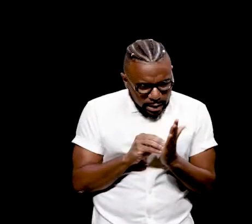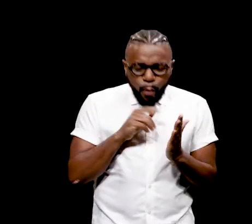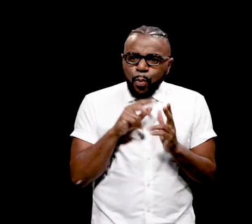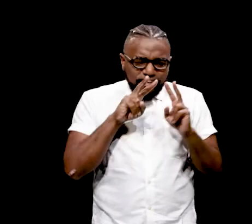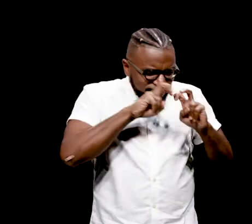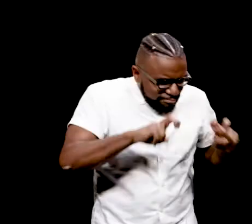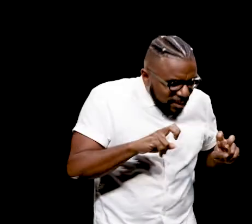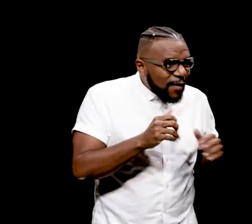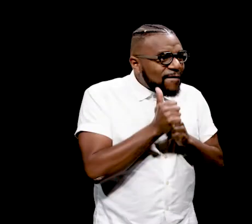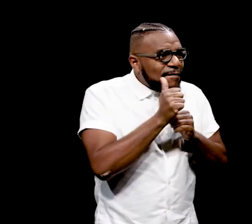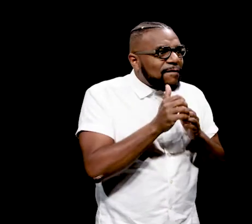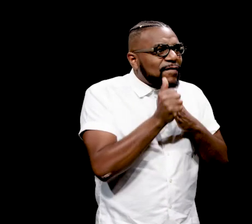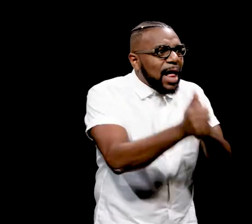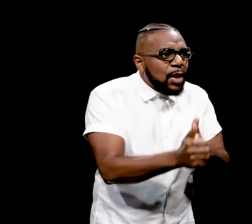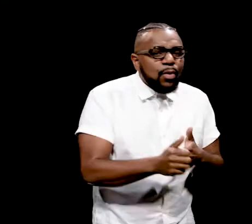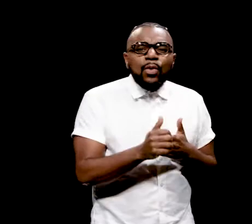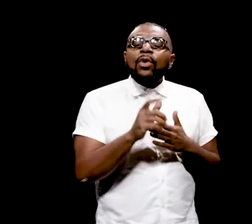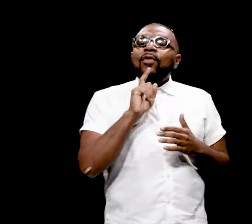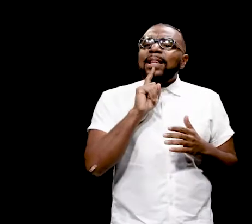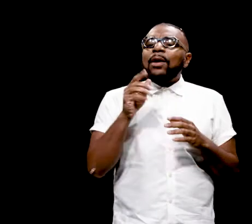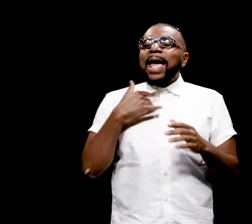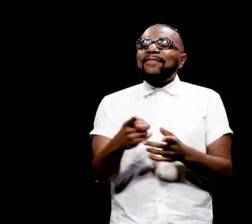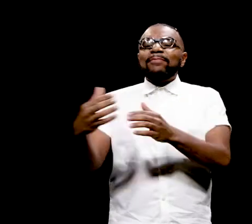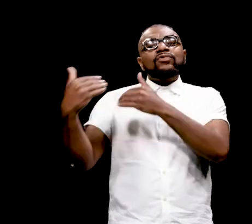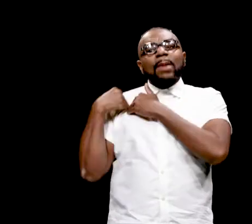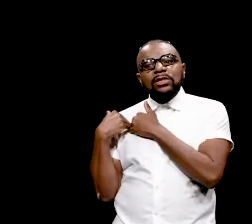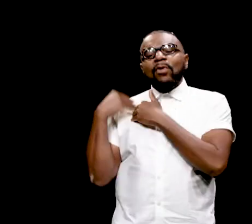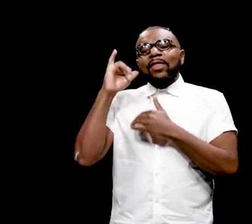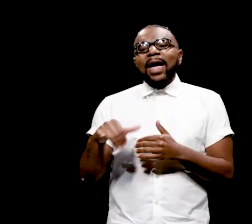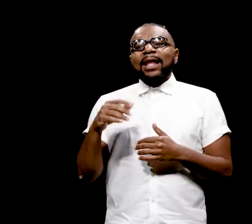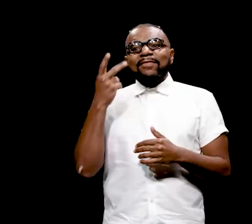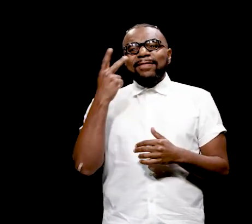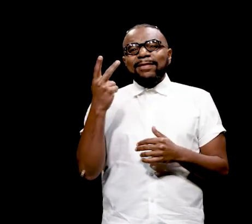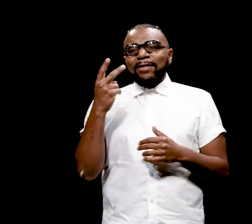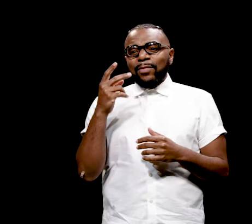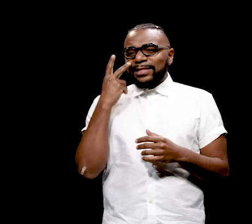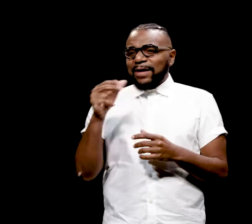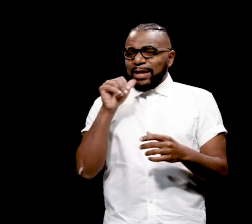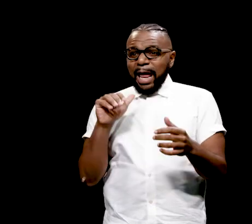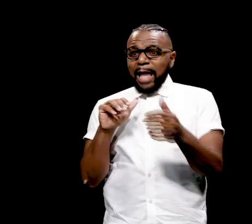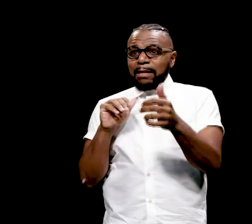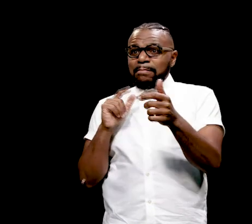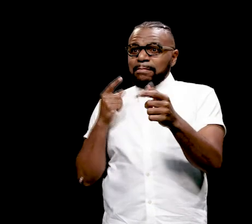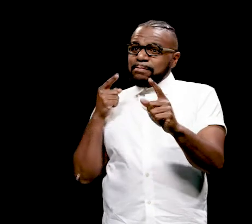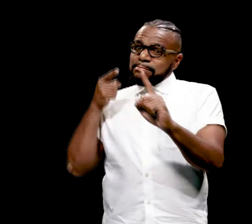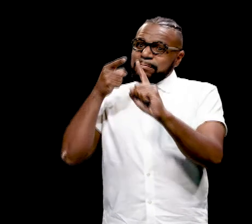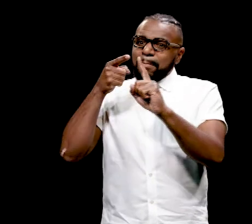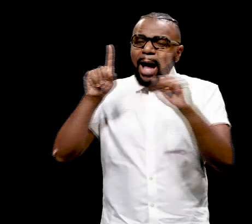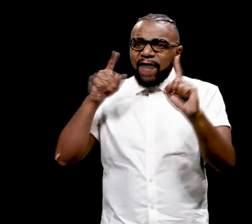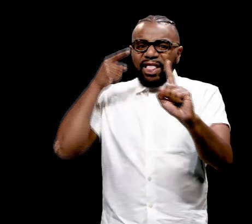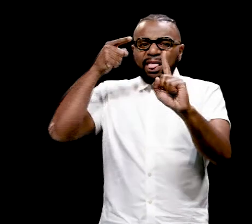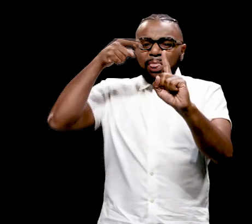net loss of Black workers in it. We have to be held accountable when things aren't meeting up to what we promised. Thank